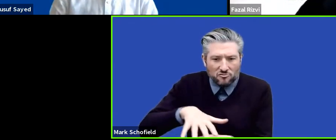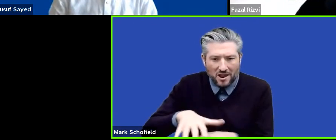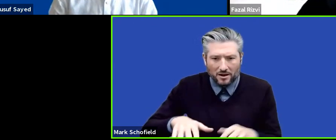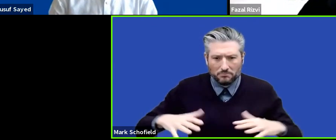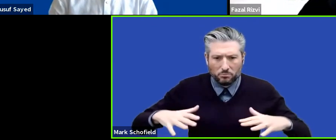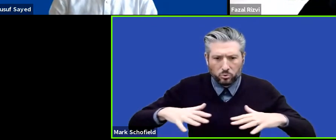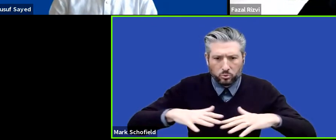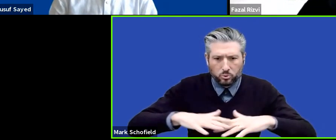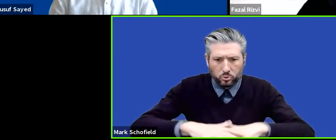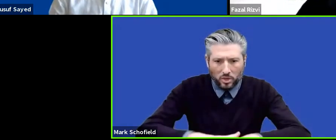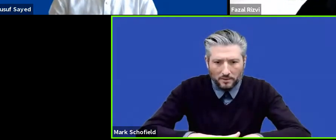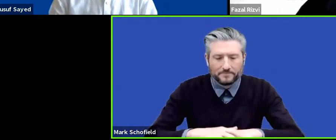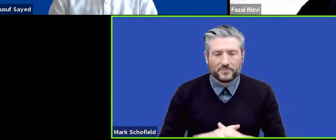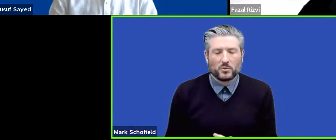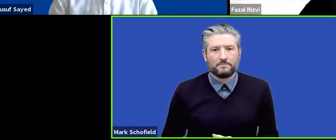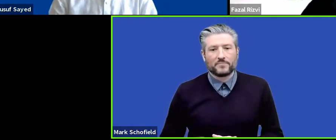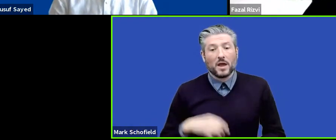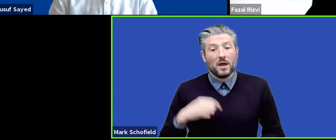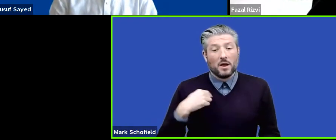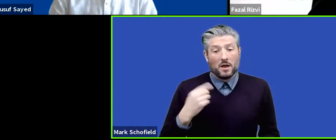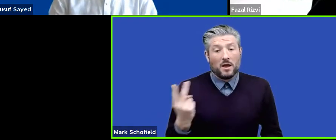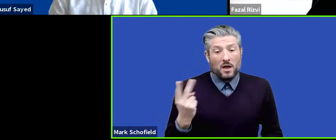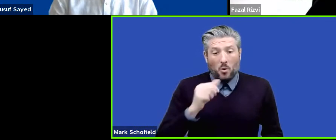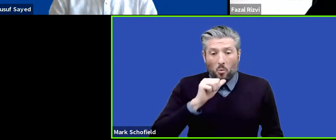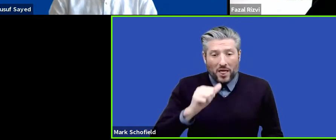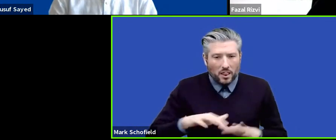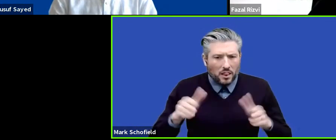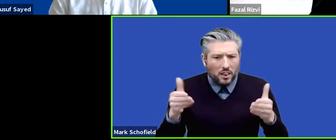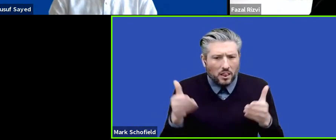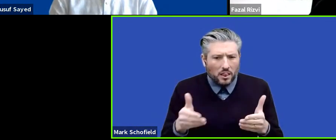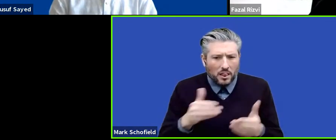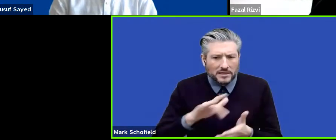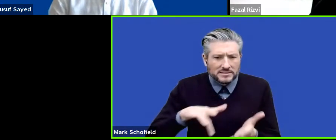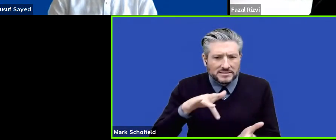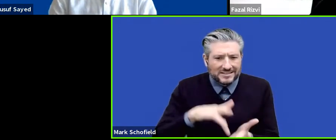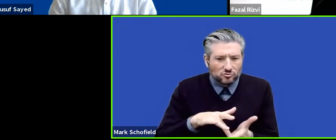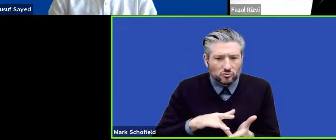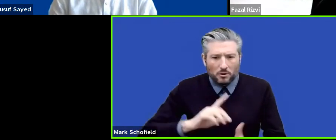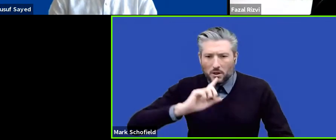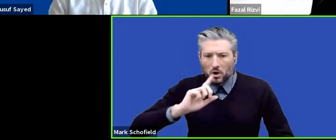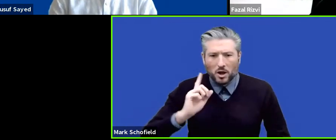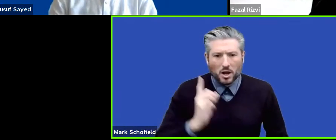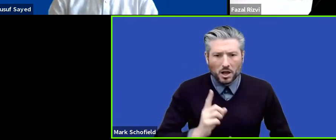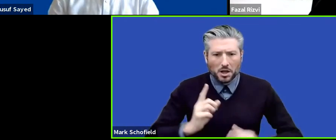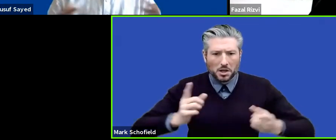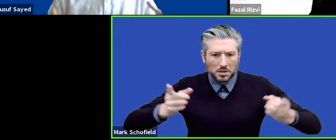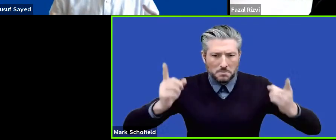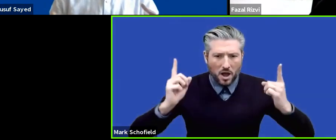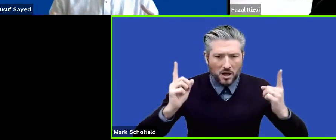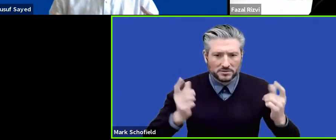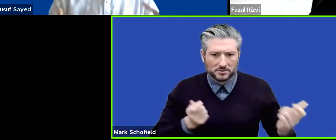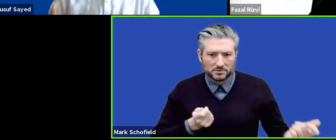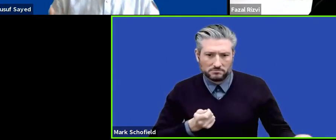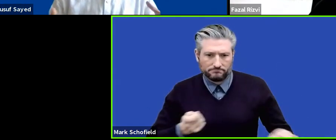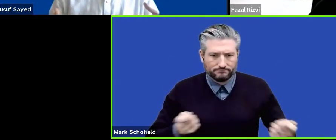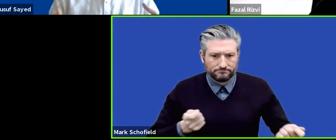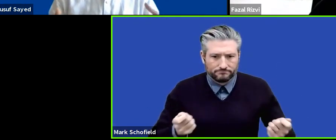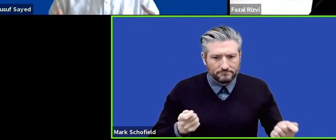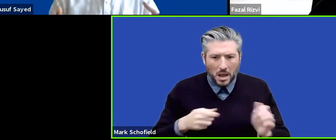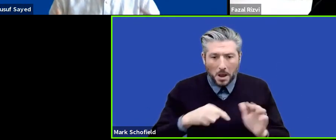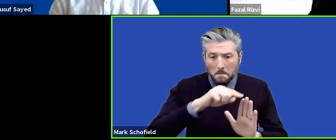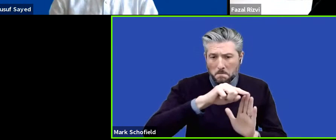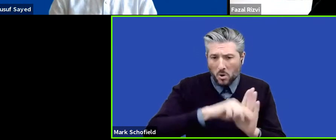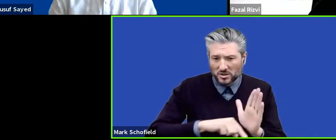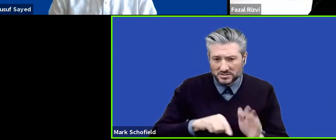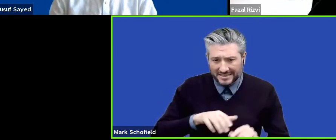to reflect on the centralized, command-driven emergency mode in which policy is made. Every